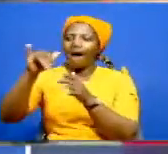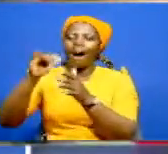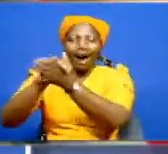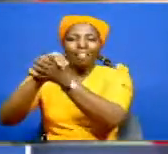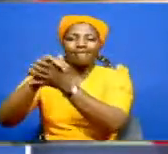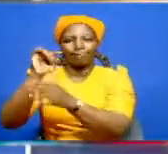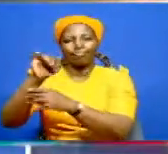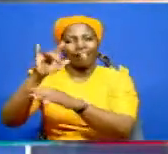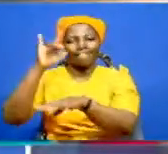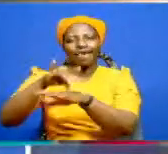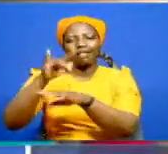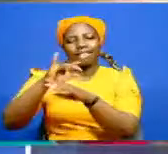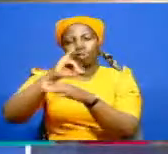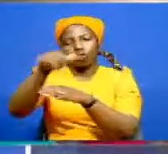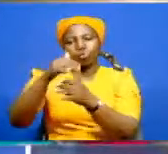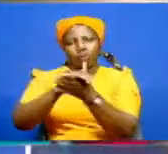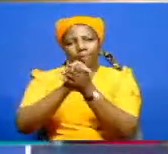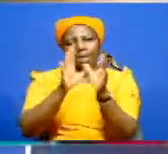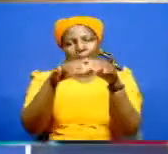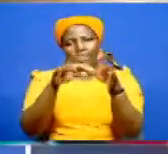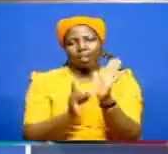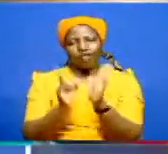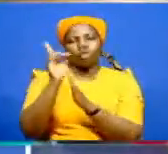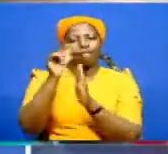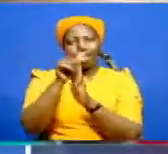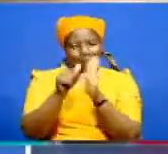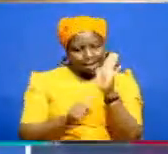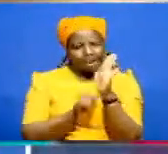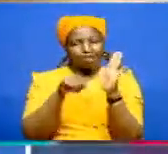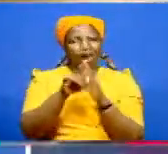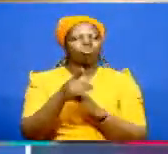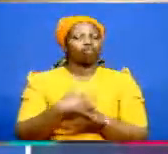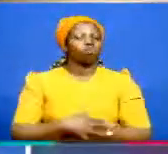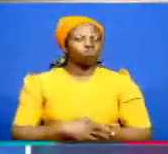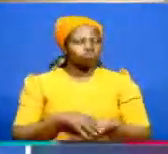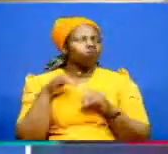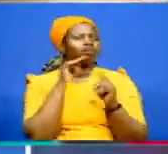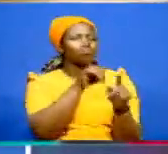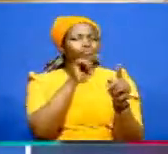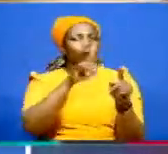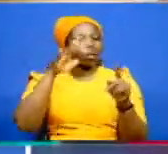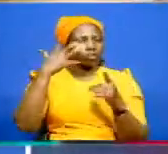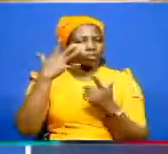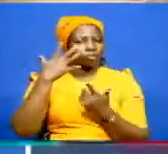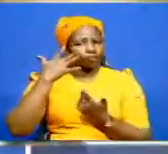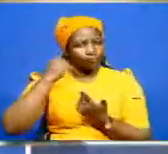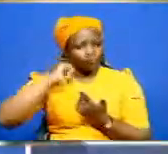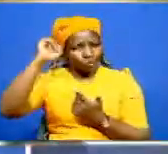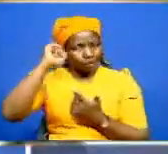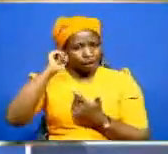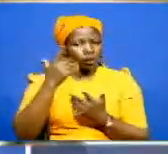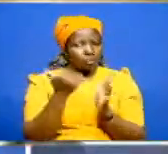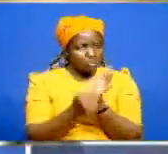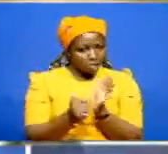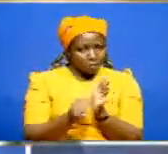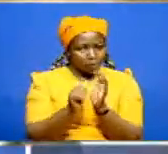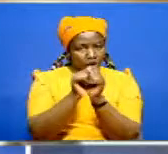Party's development agenda. The Deputy President condemning political intolerance and ethnic polarization.